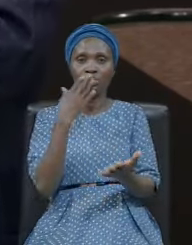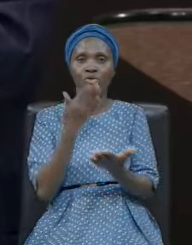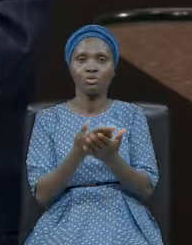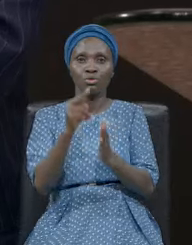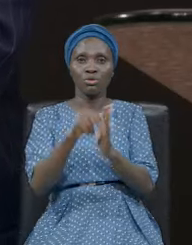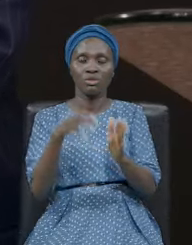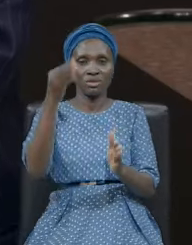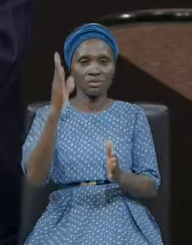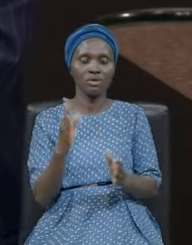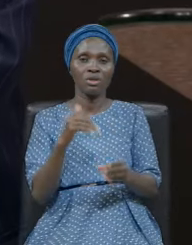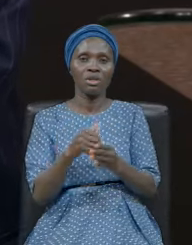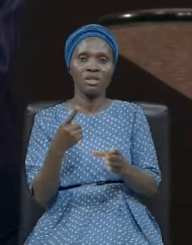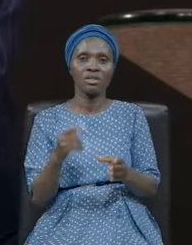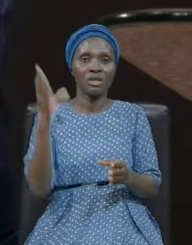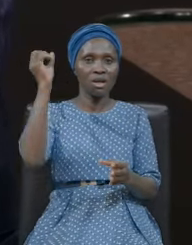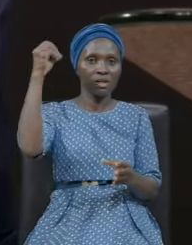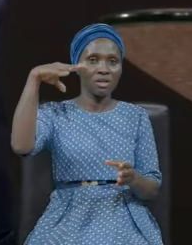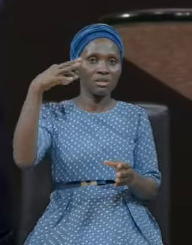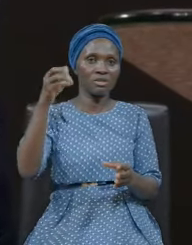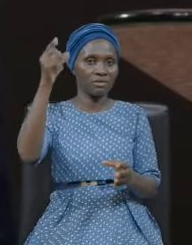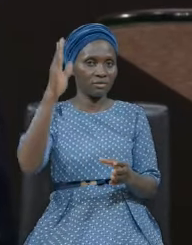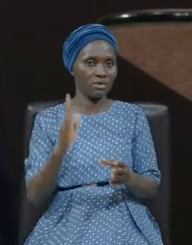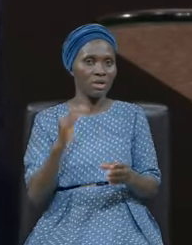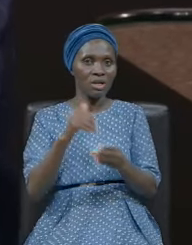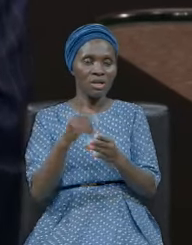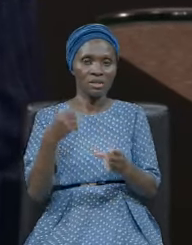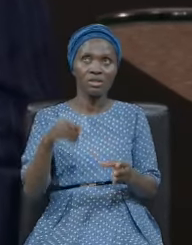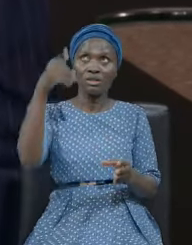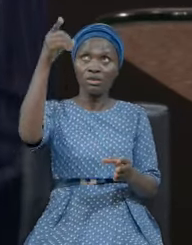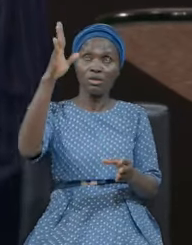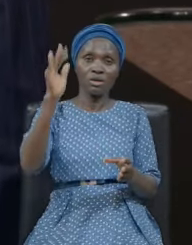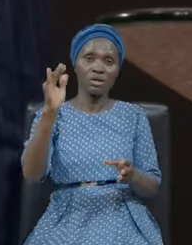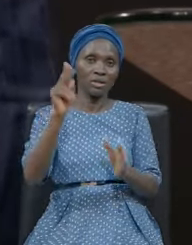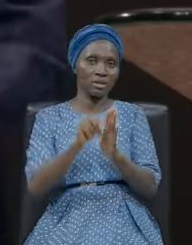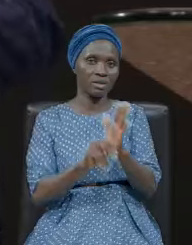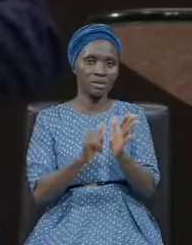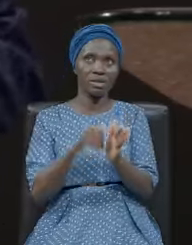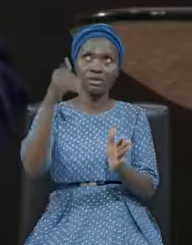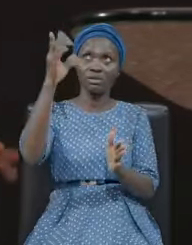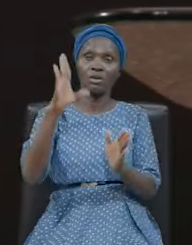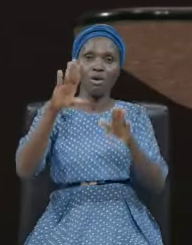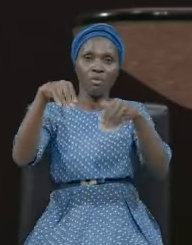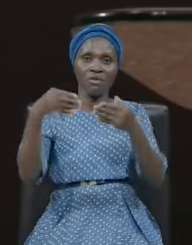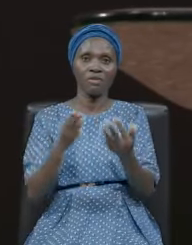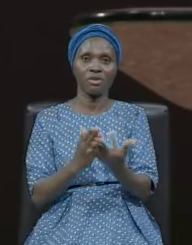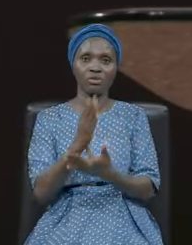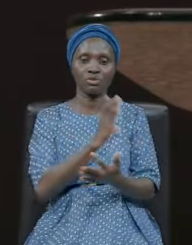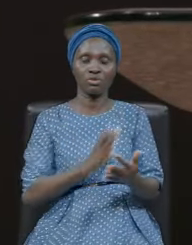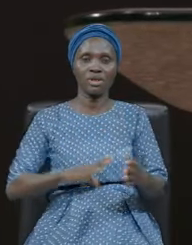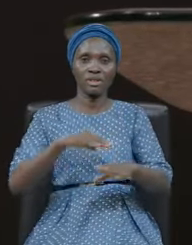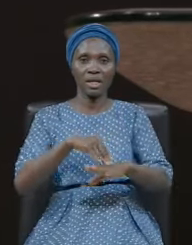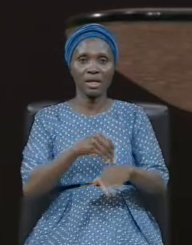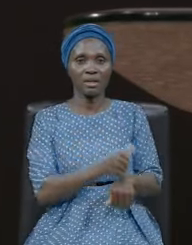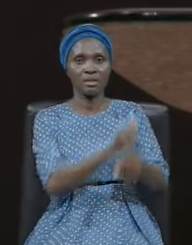grace of God, in the godliness God provided through Christ at Calvary. Trampled